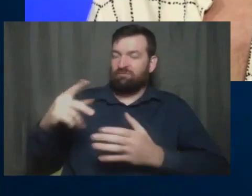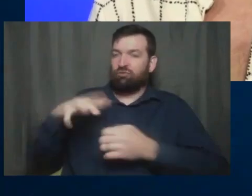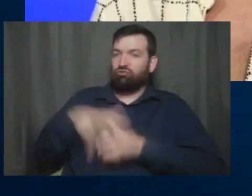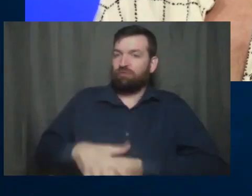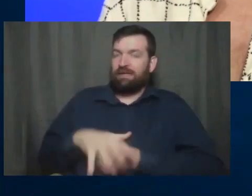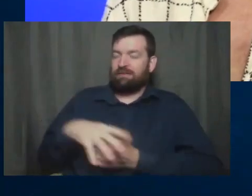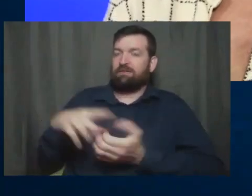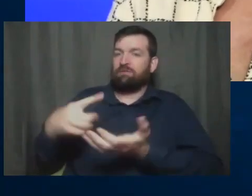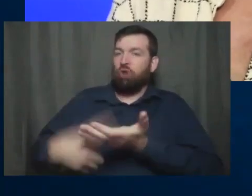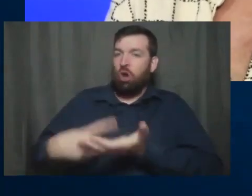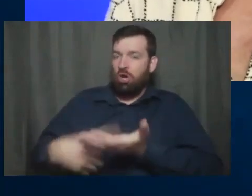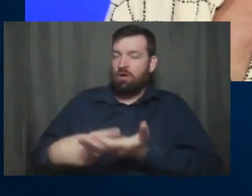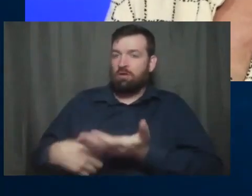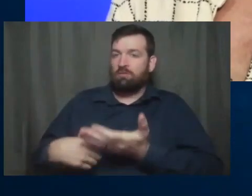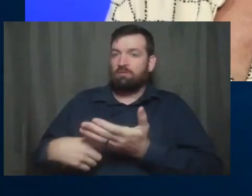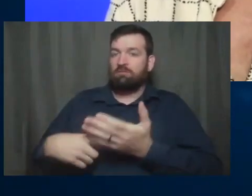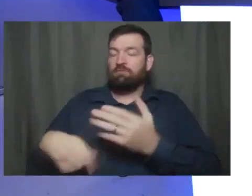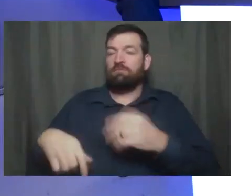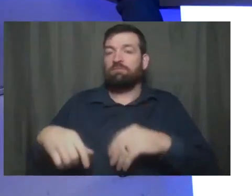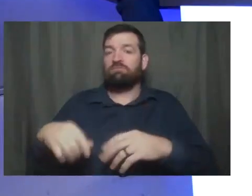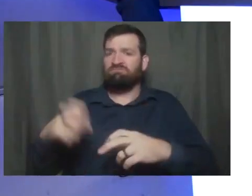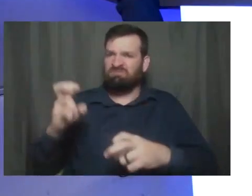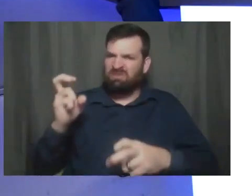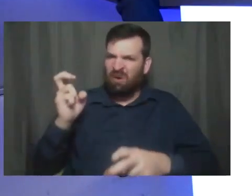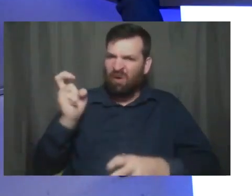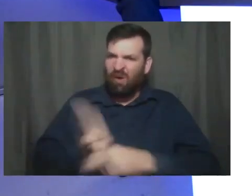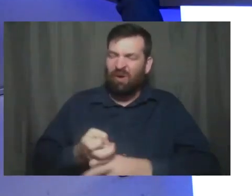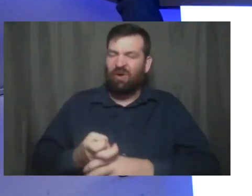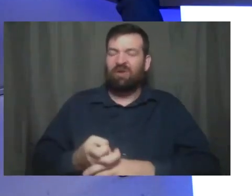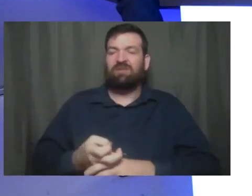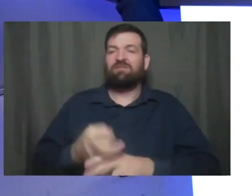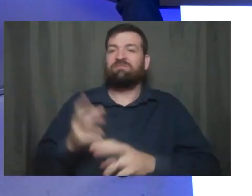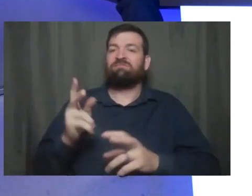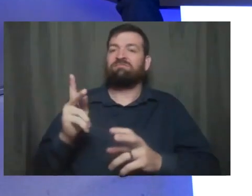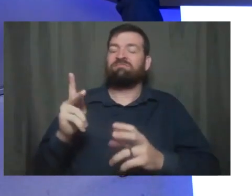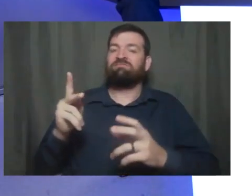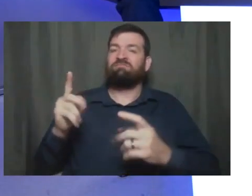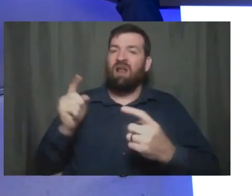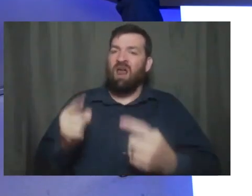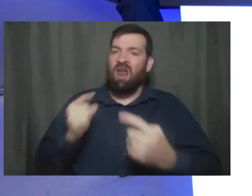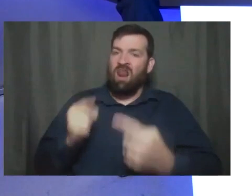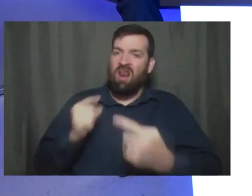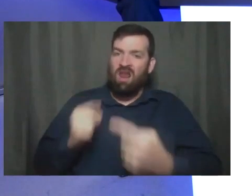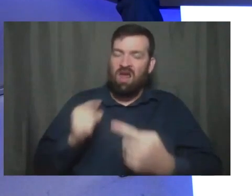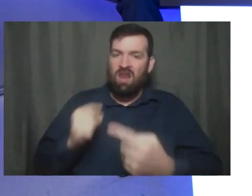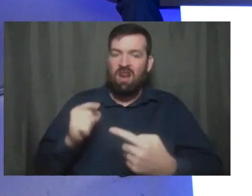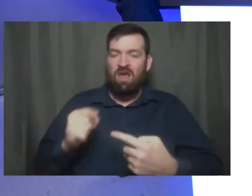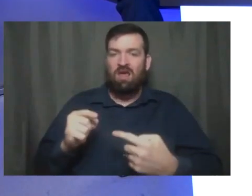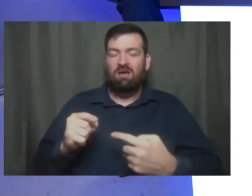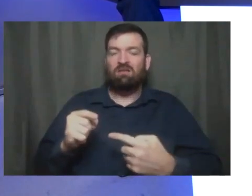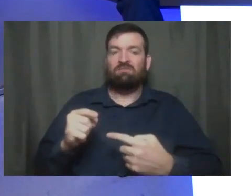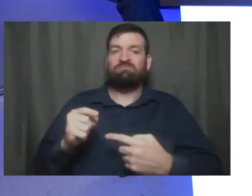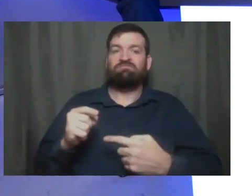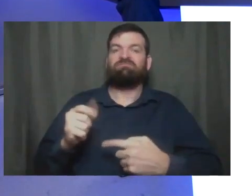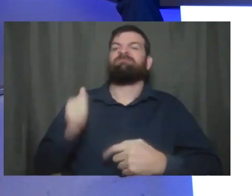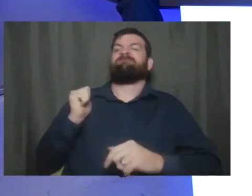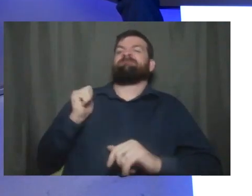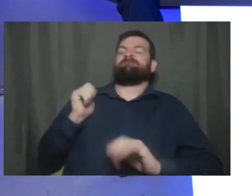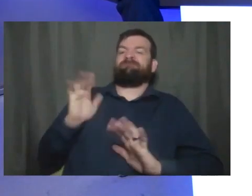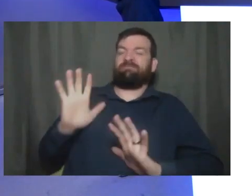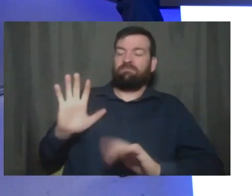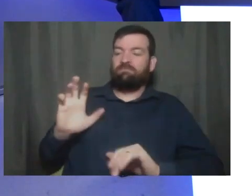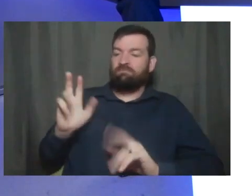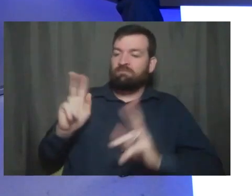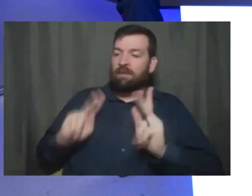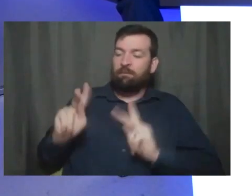fight, it's hard, and people fight to truly have to turn off and turn away from it. People are just instilled to answer